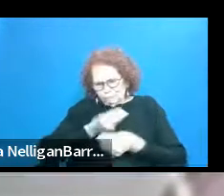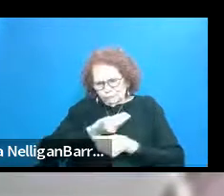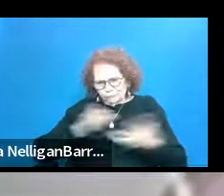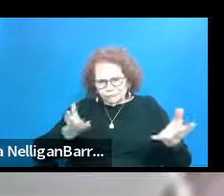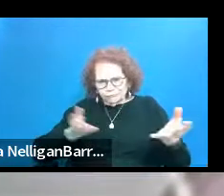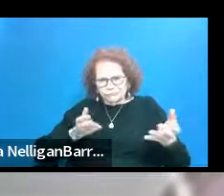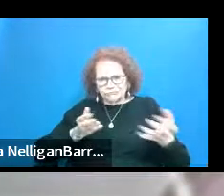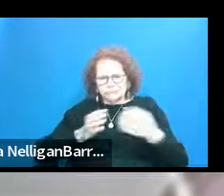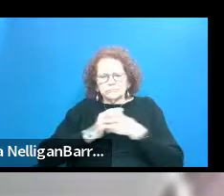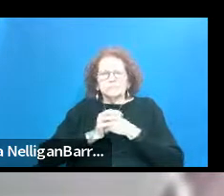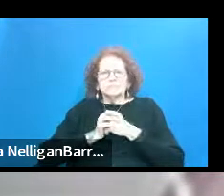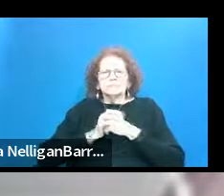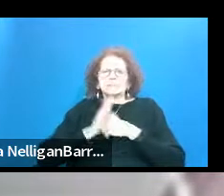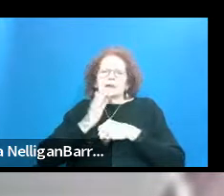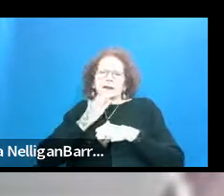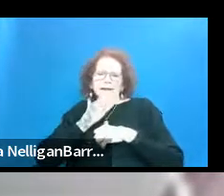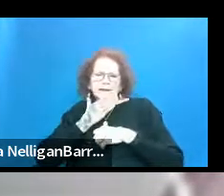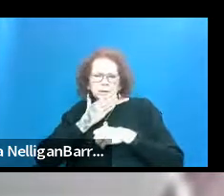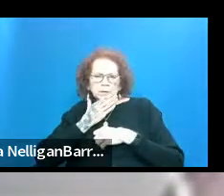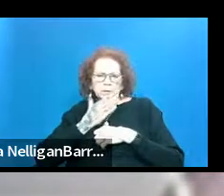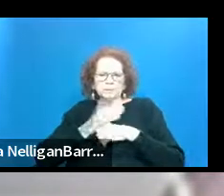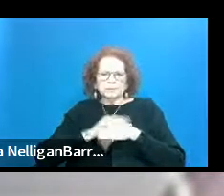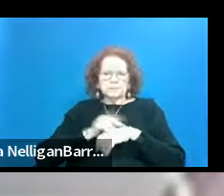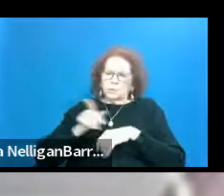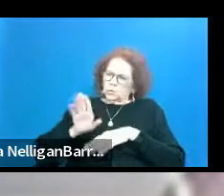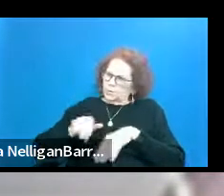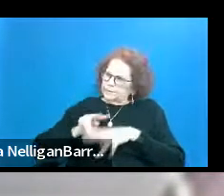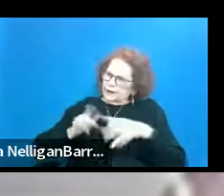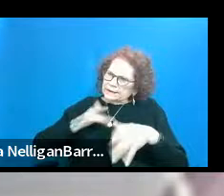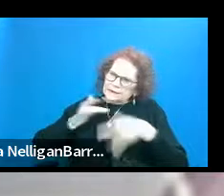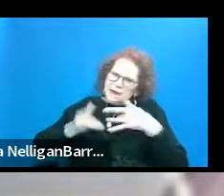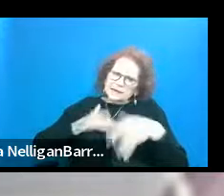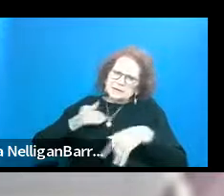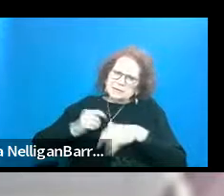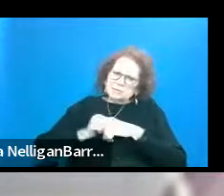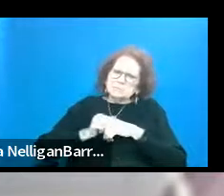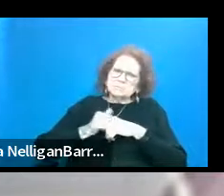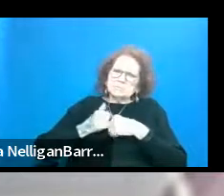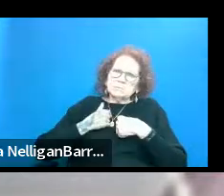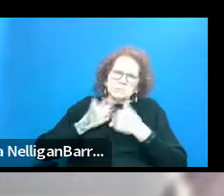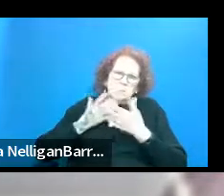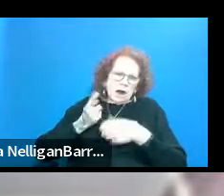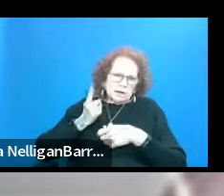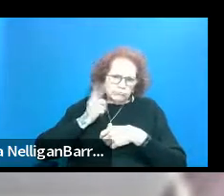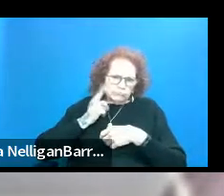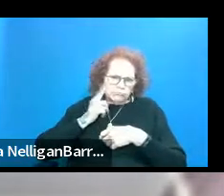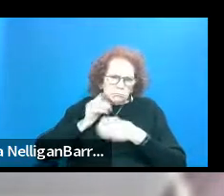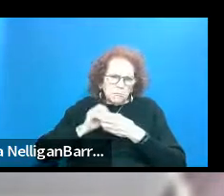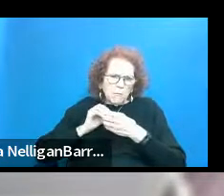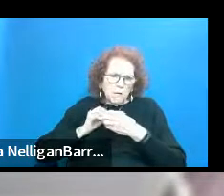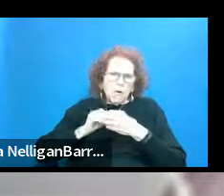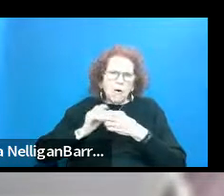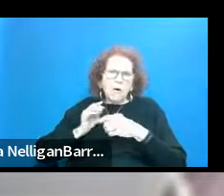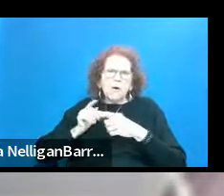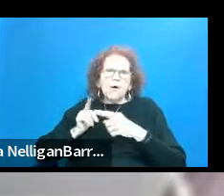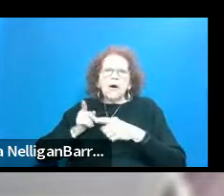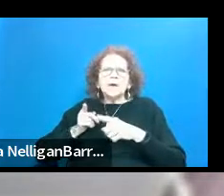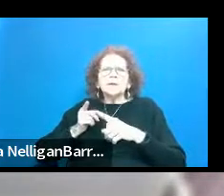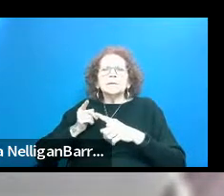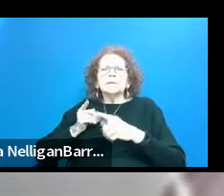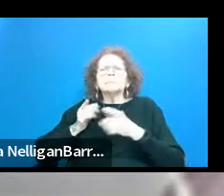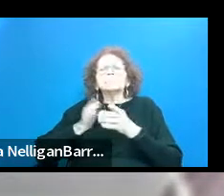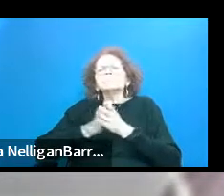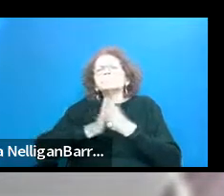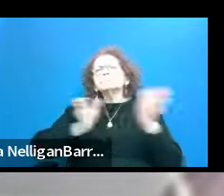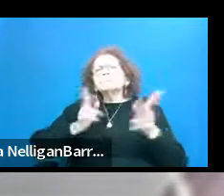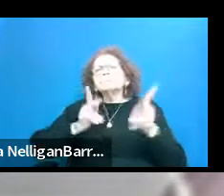Thank you for that. It's very exciting. I want to bounce back to public safety because I forgot to mention one of the most important things happening this